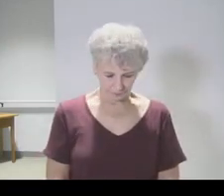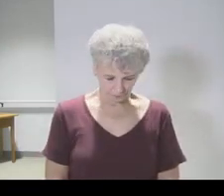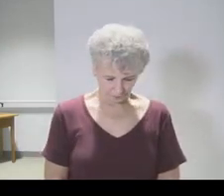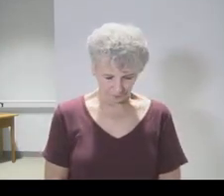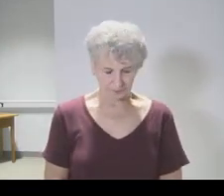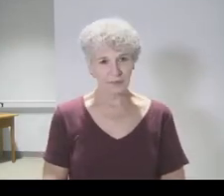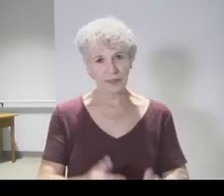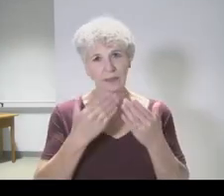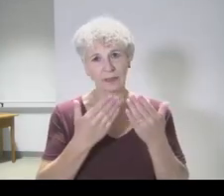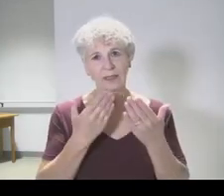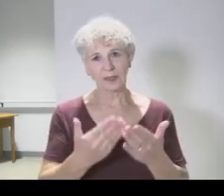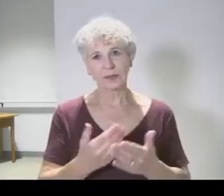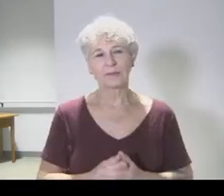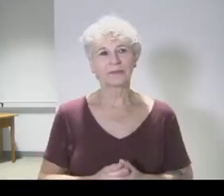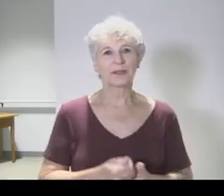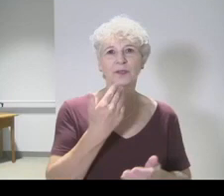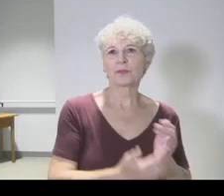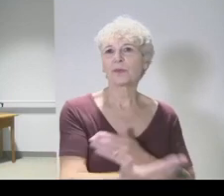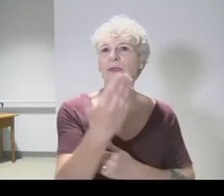Thanks, Heath. Good morning, church.